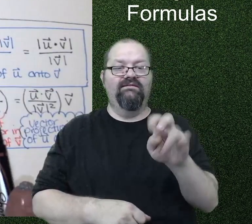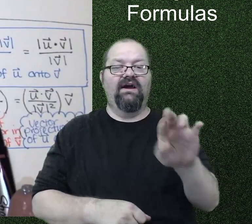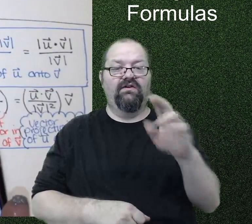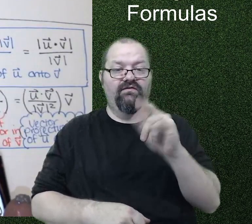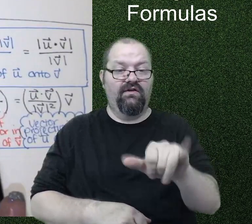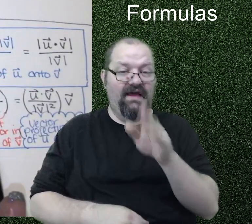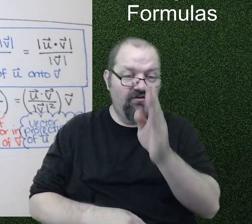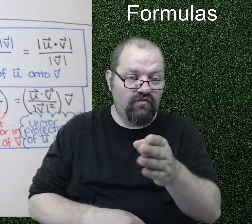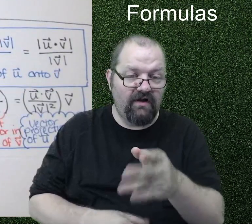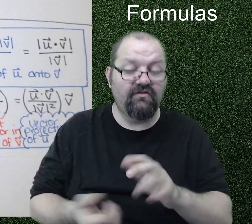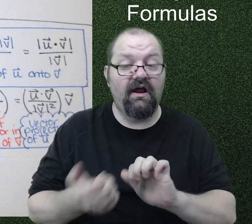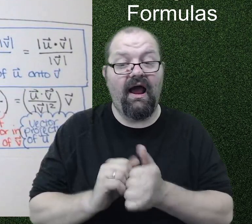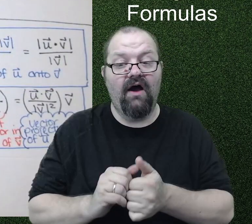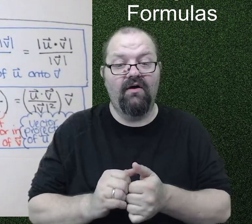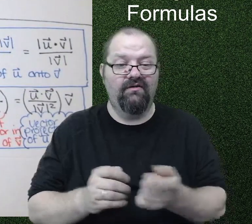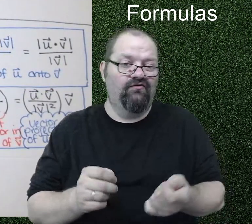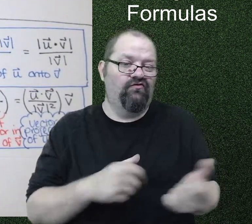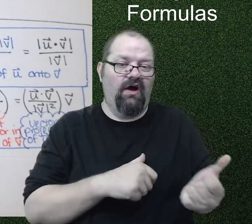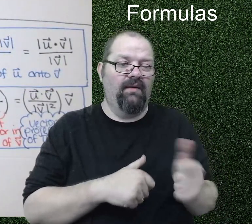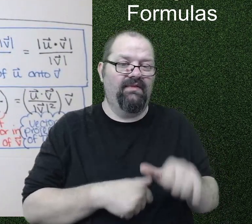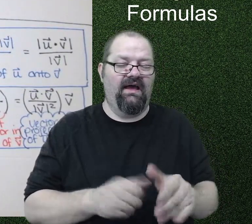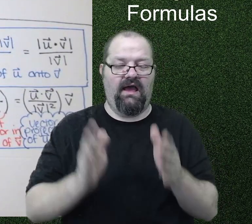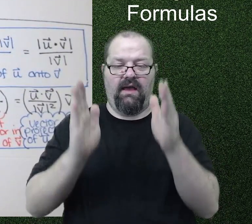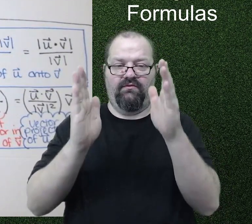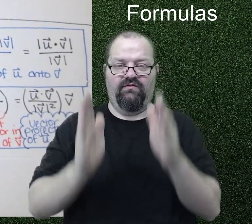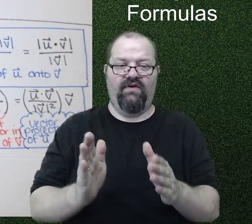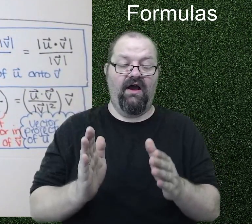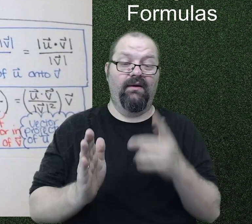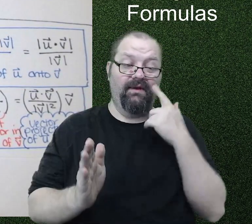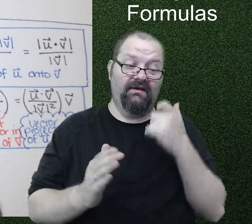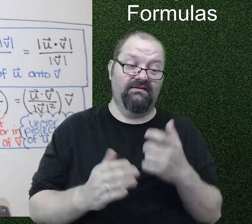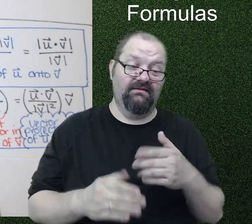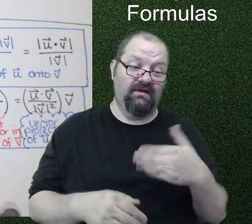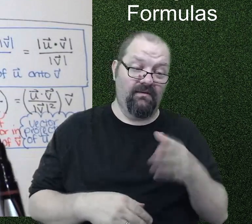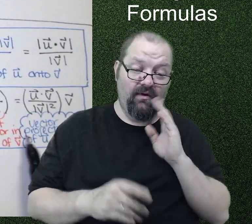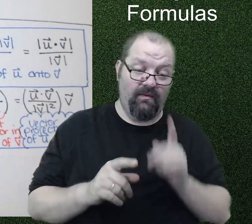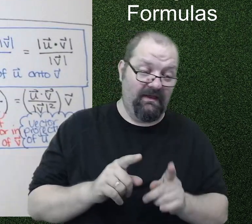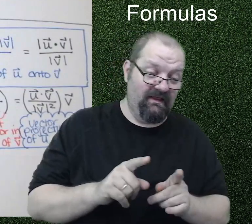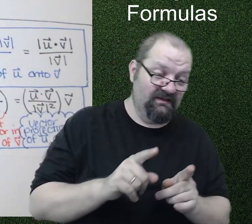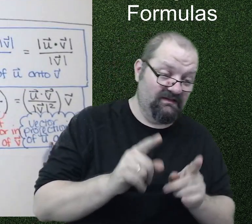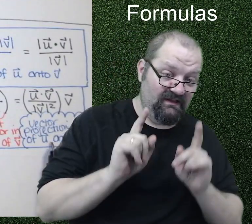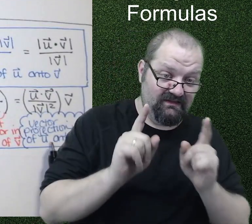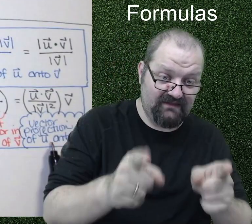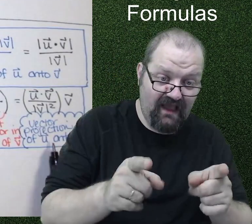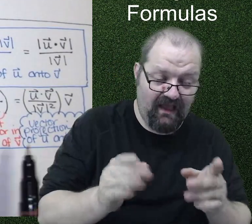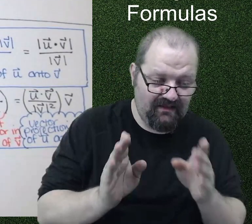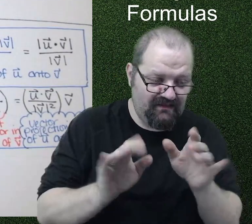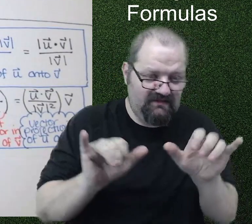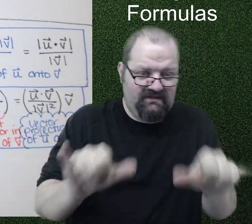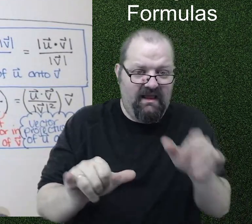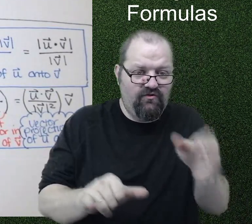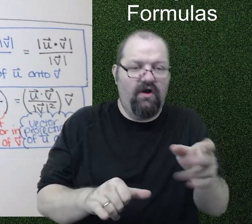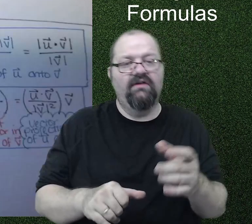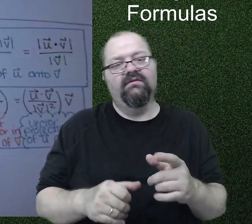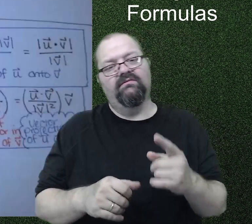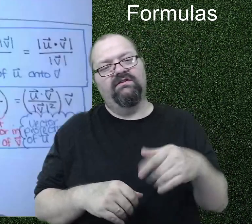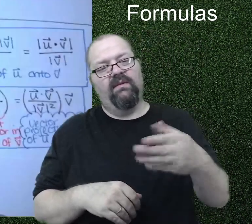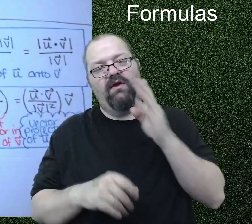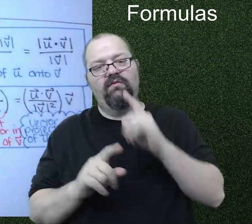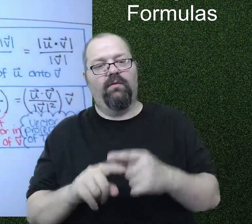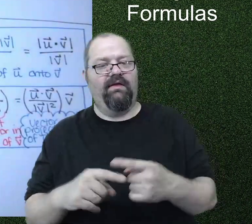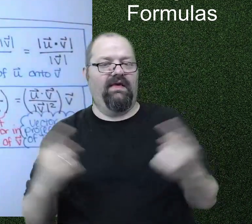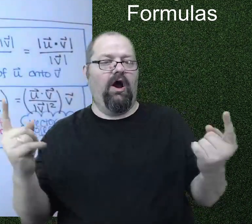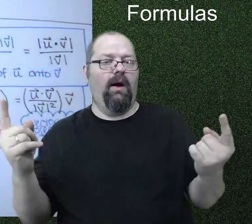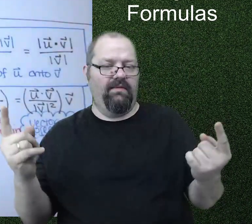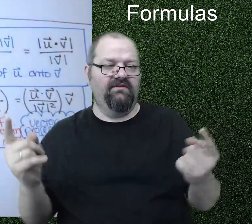to drop the absolute value because sometimes they go the same way and sometimes they go the opposite way. And so we have this. I'm going to call this the signed